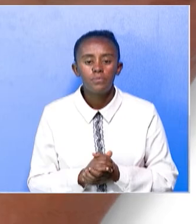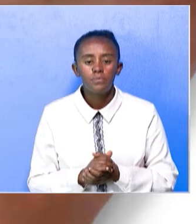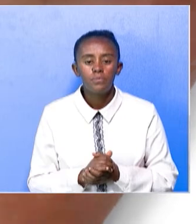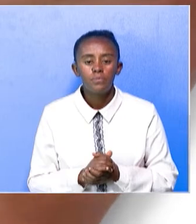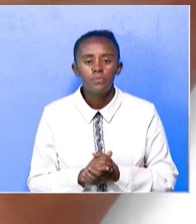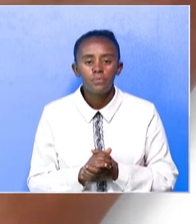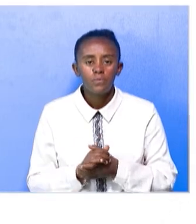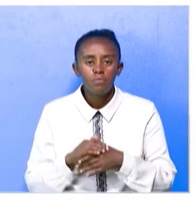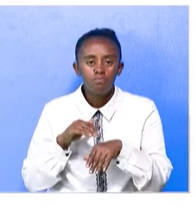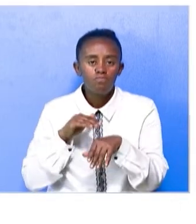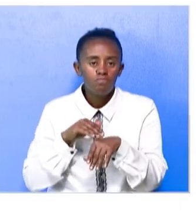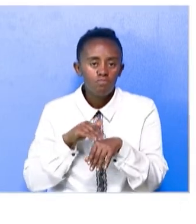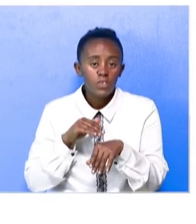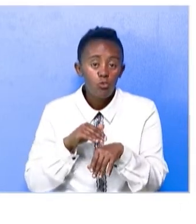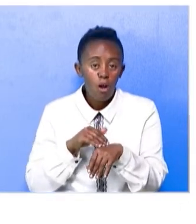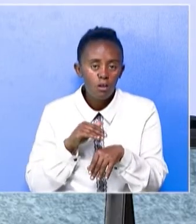rang.